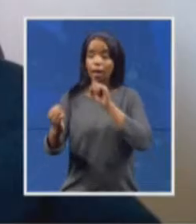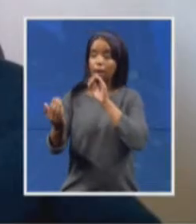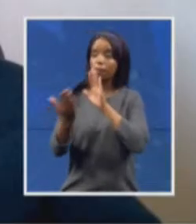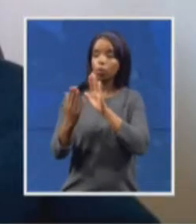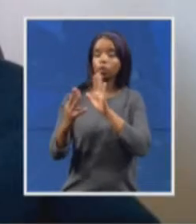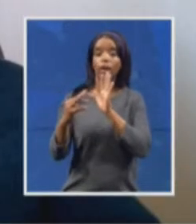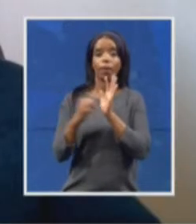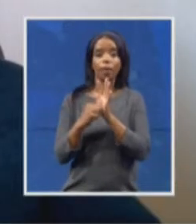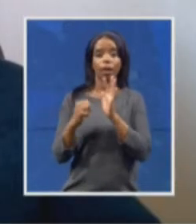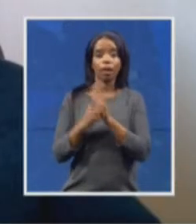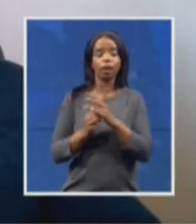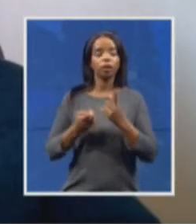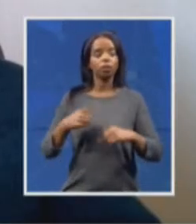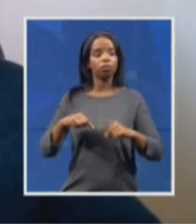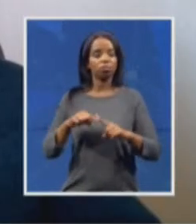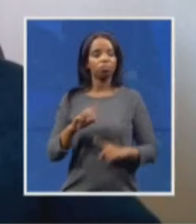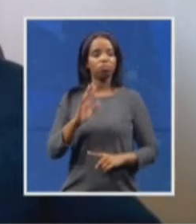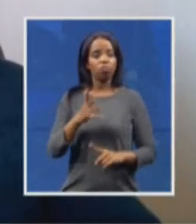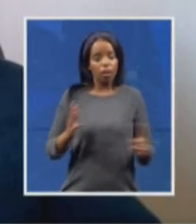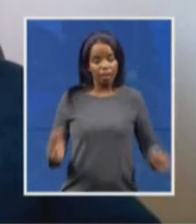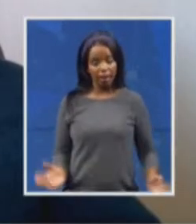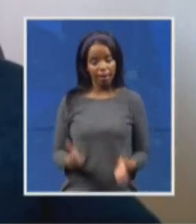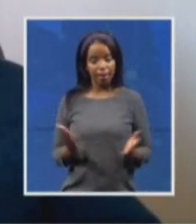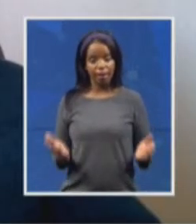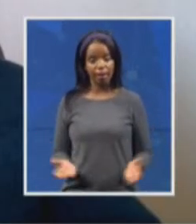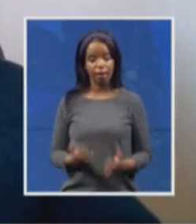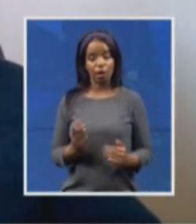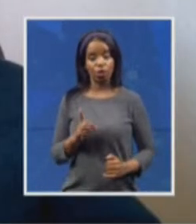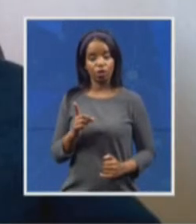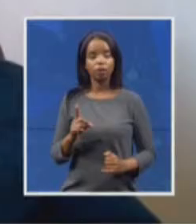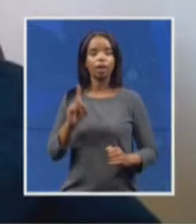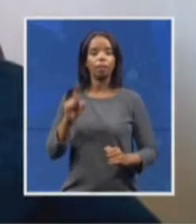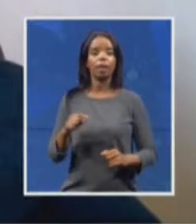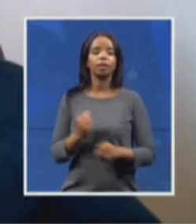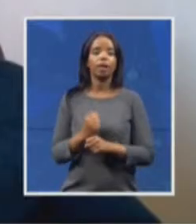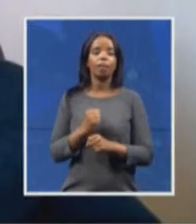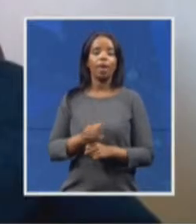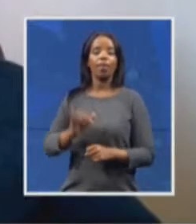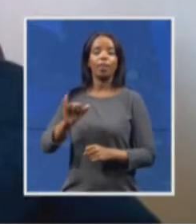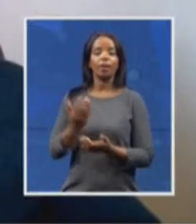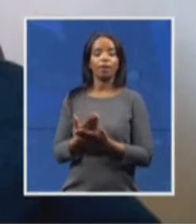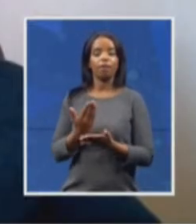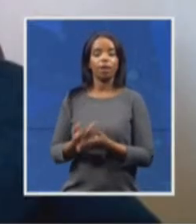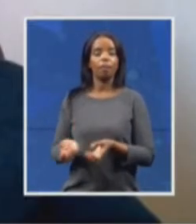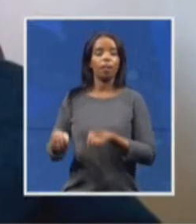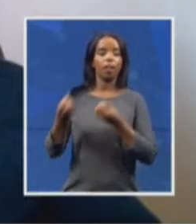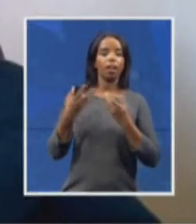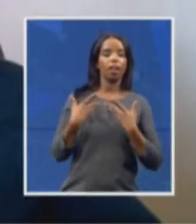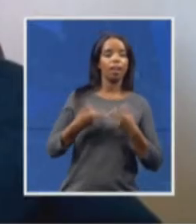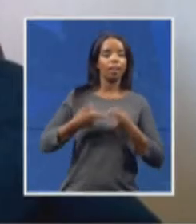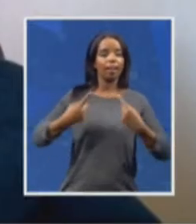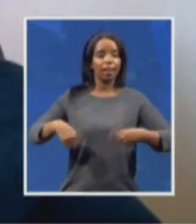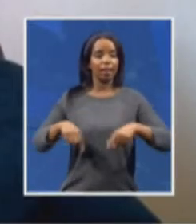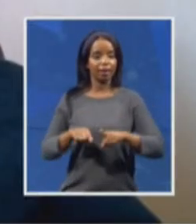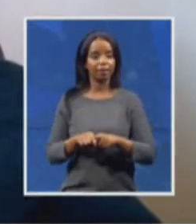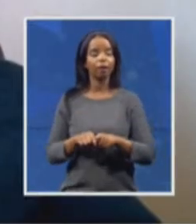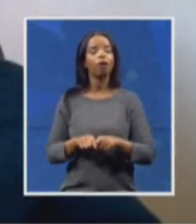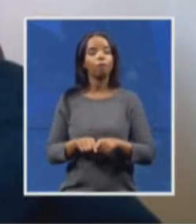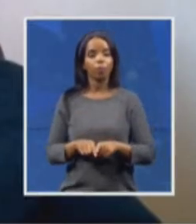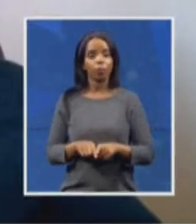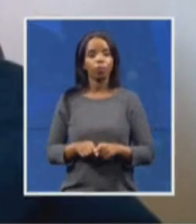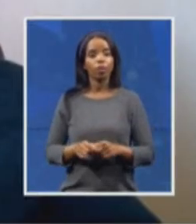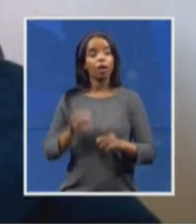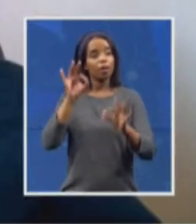those offers available to us, particularly having regard to the low load factor that